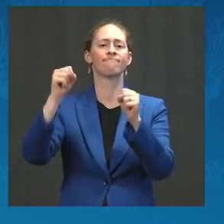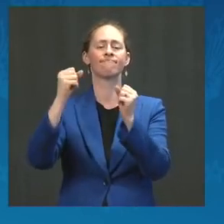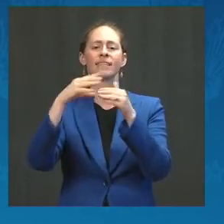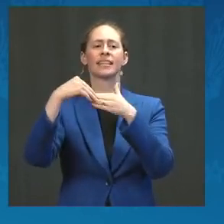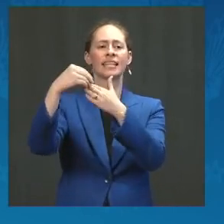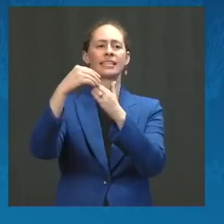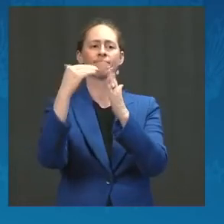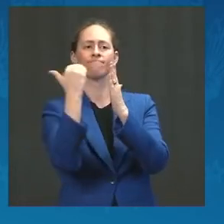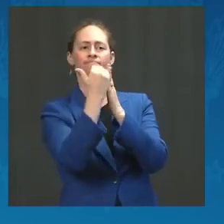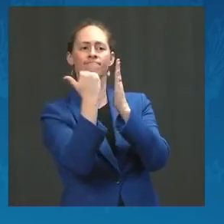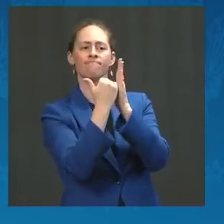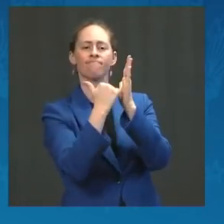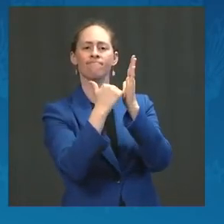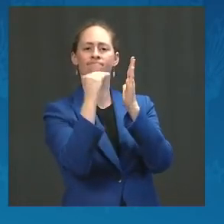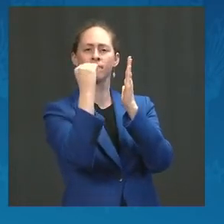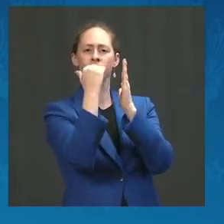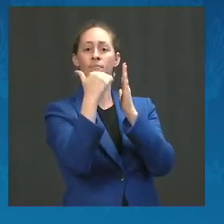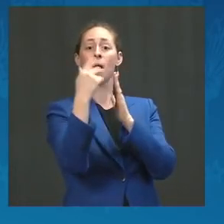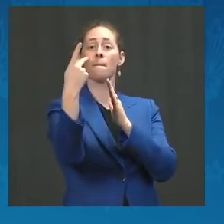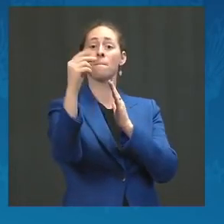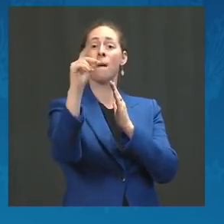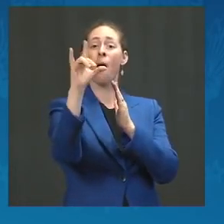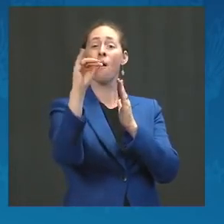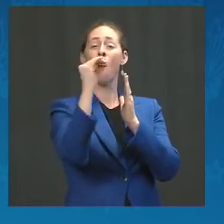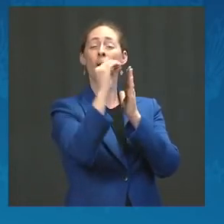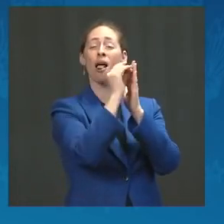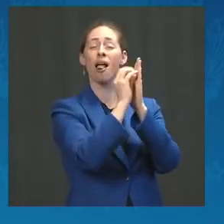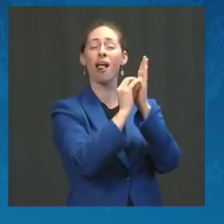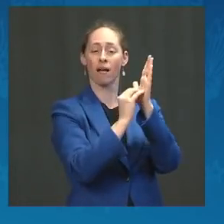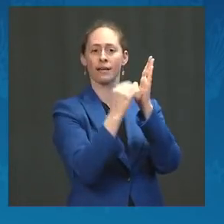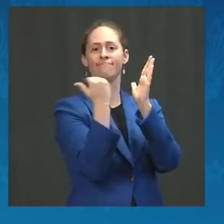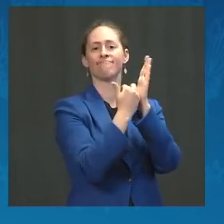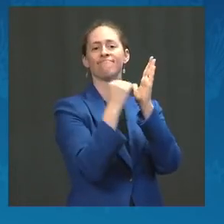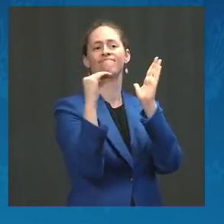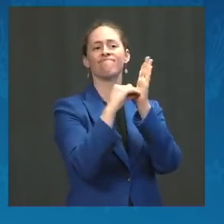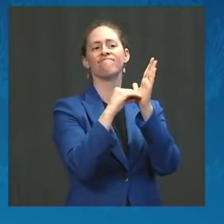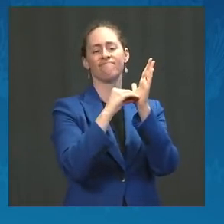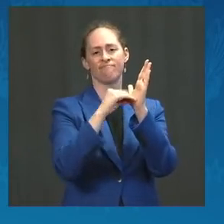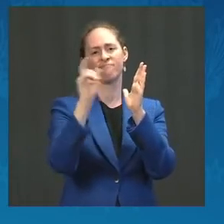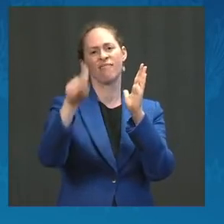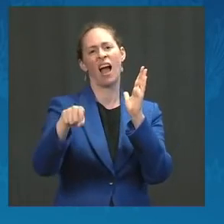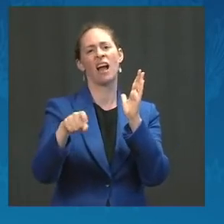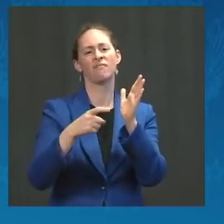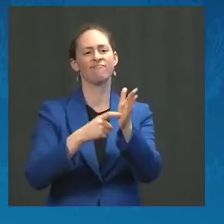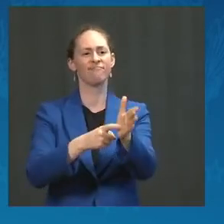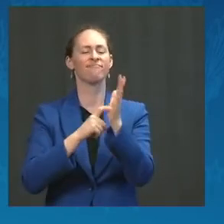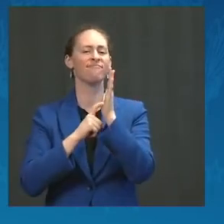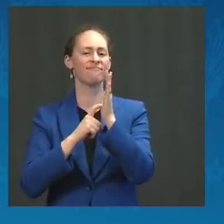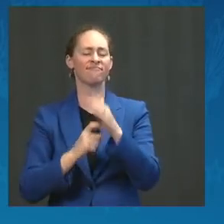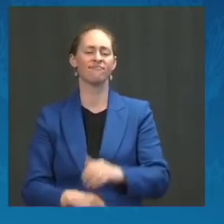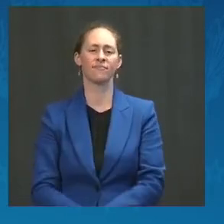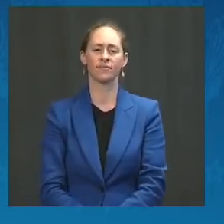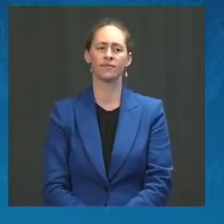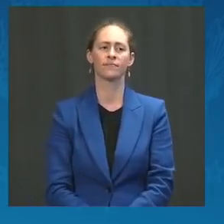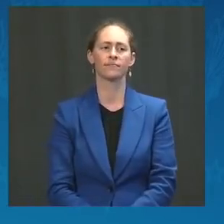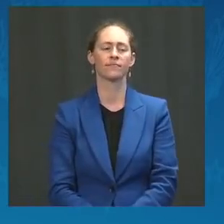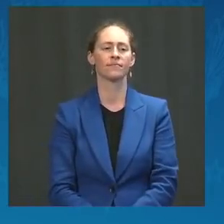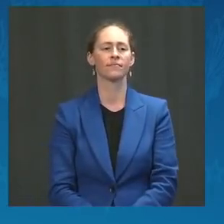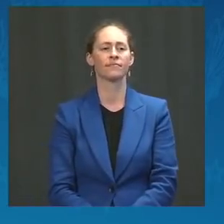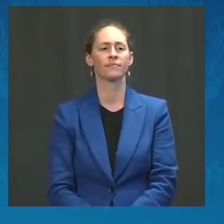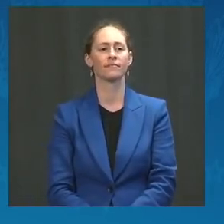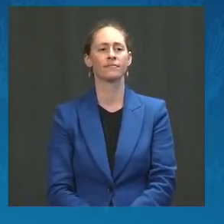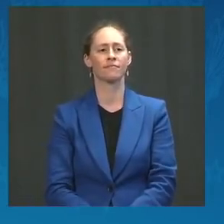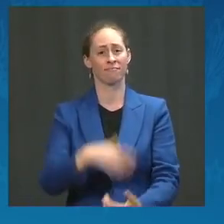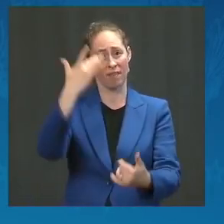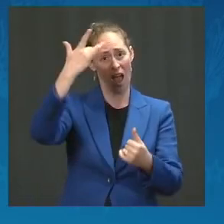Our men and women in uniform who protect this country from grave threats should be protected as much as possible from getting